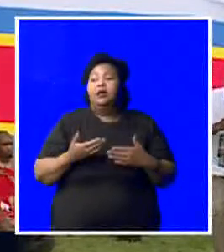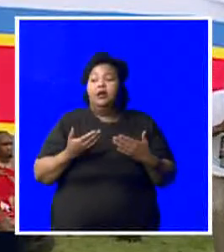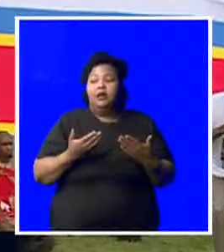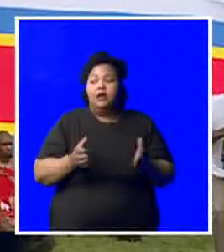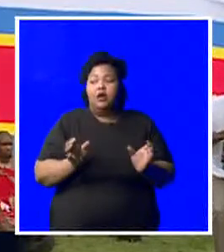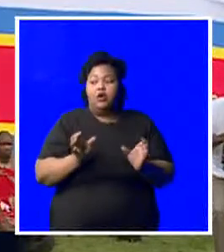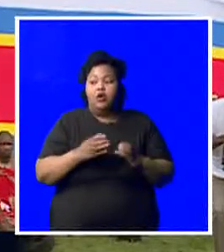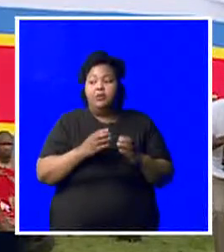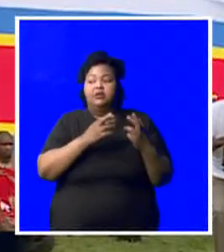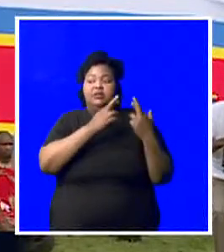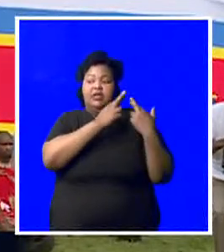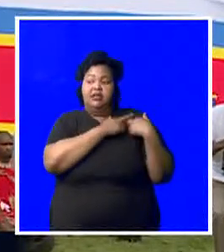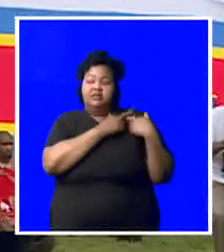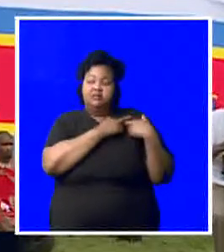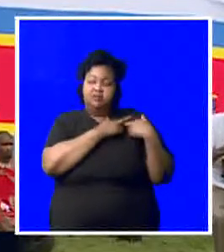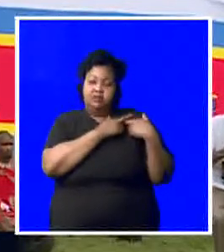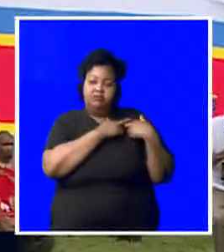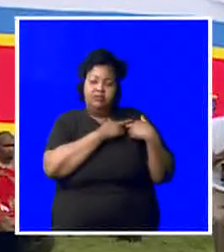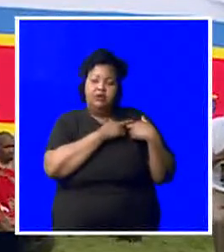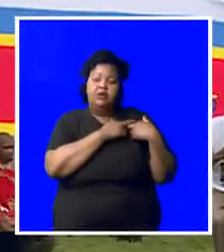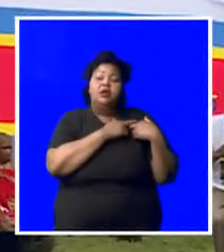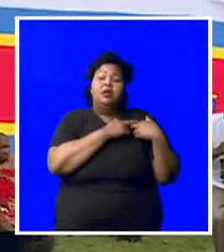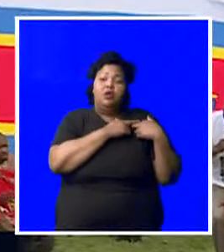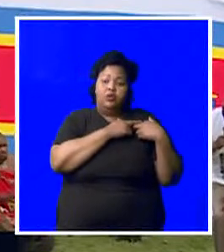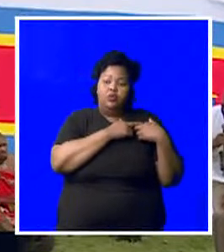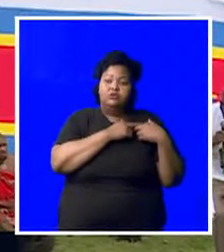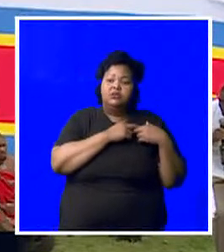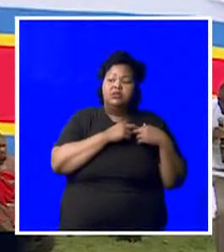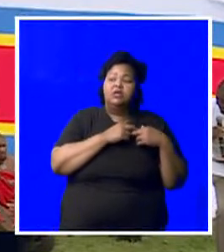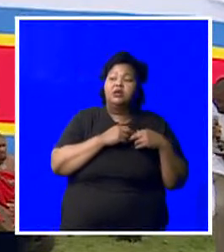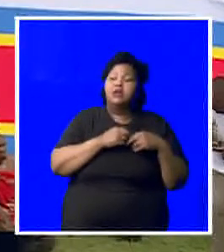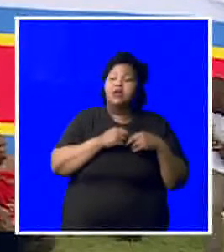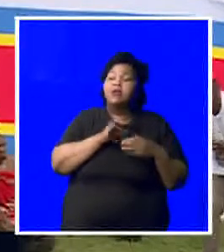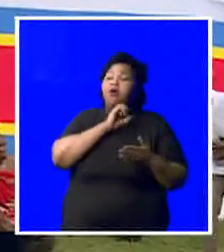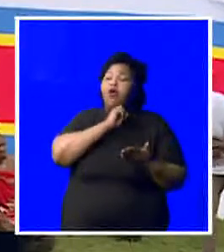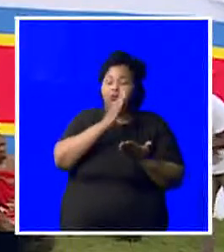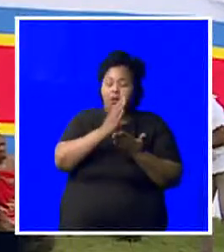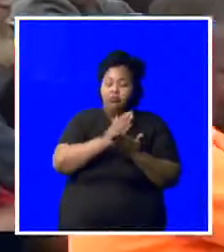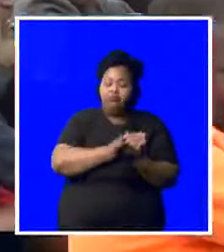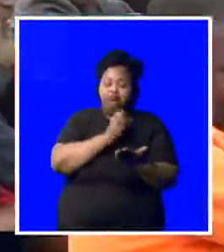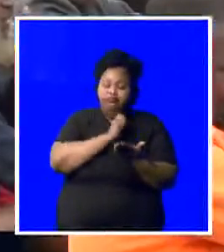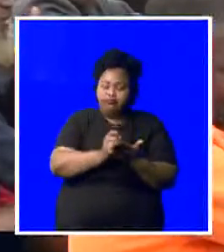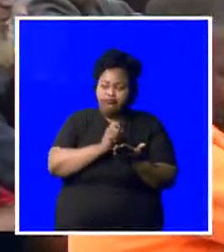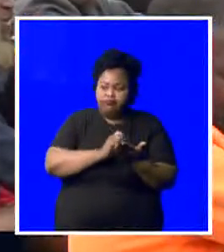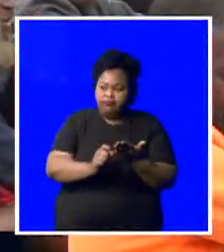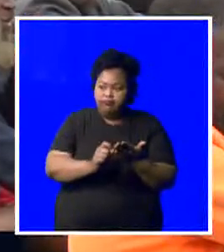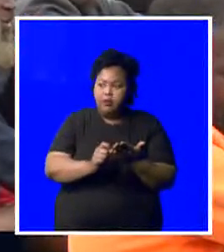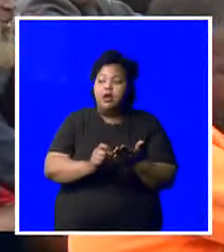siyocetsa ngaphandle letinkundleni bayethe wena waphakathi wena ongangezintaba